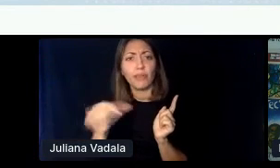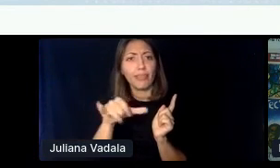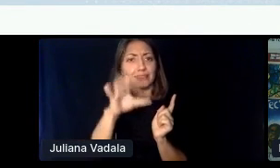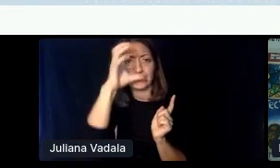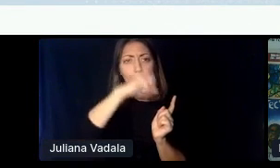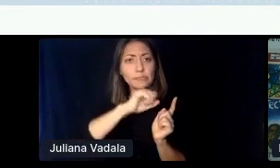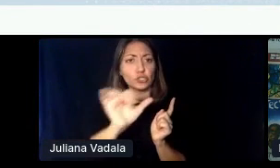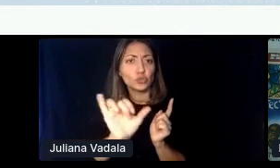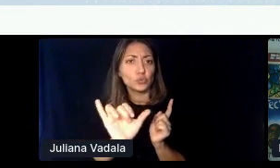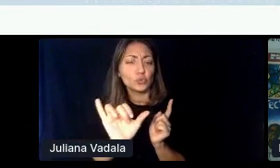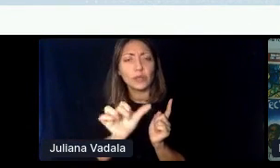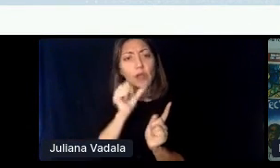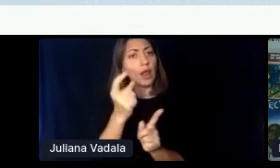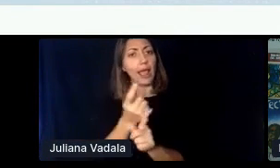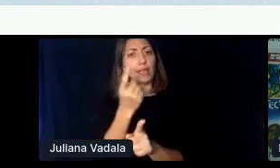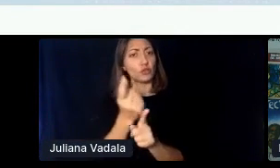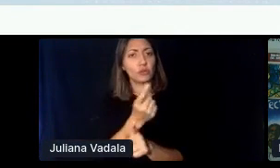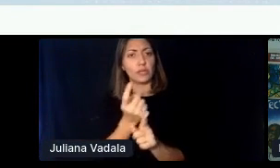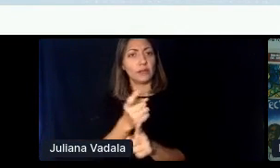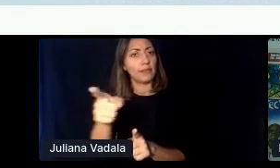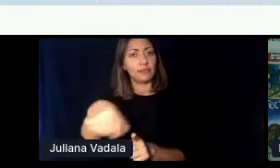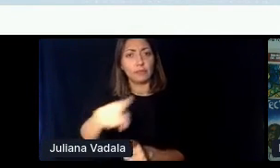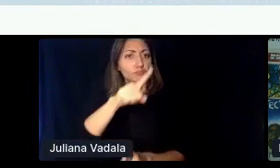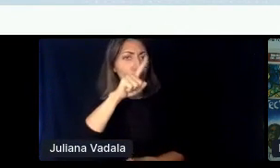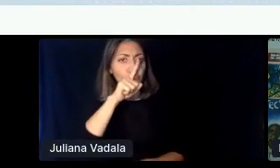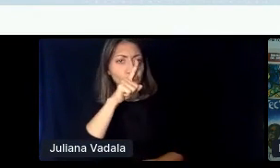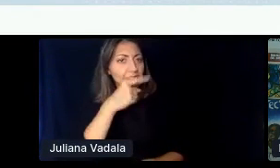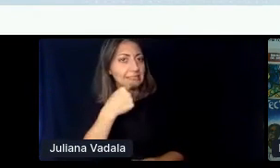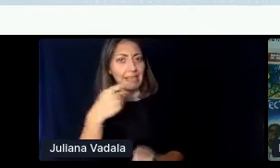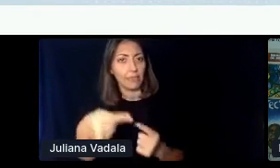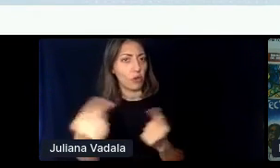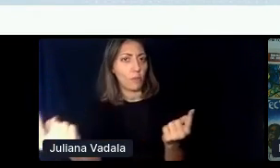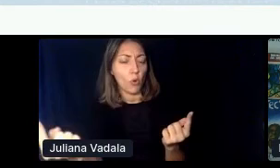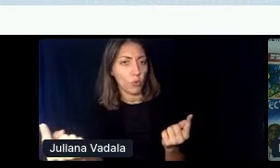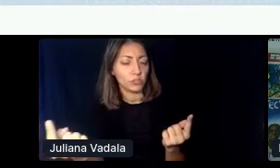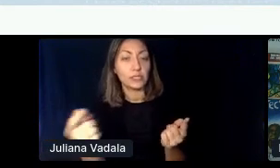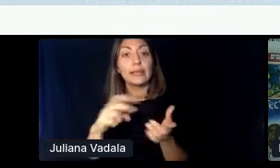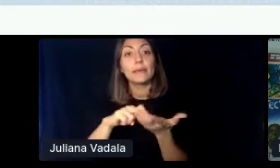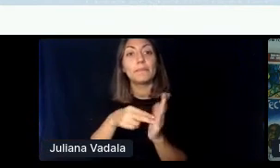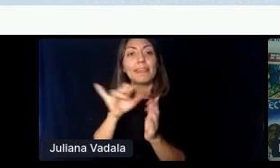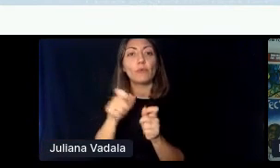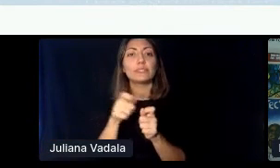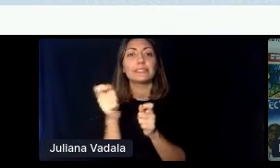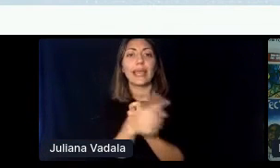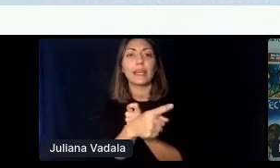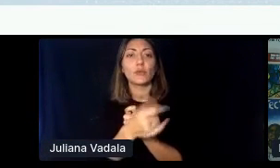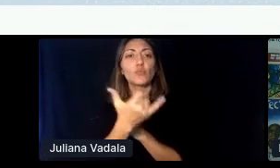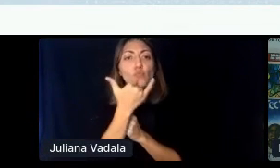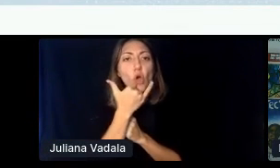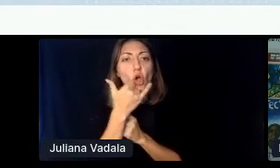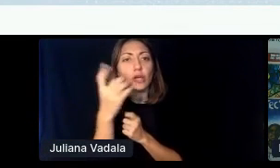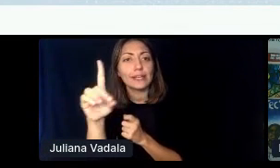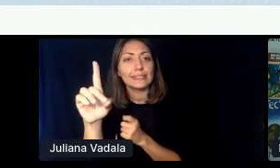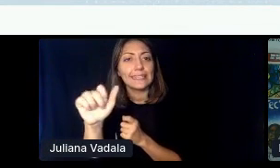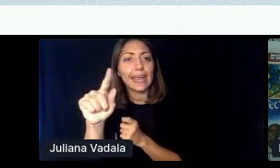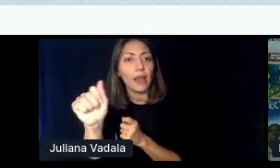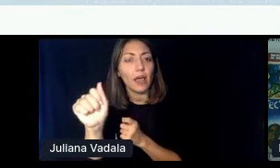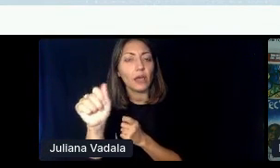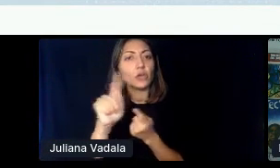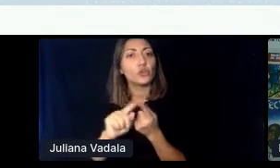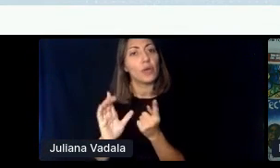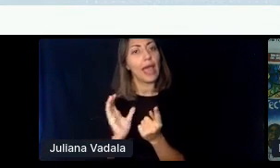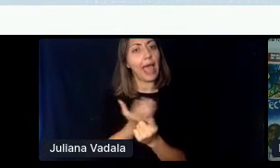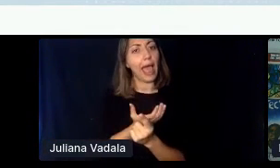give inaccurate data to the campaign, to our texting campaign, and it's not fair to the voter. And let alone, once again, it's a